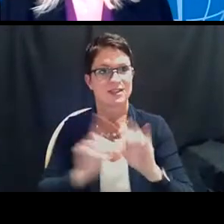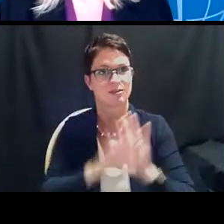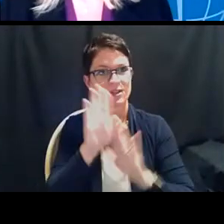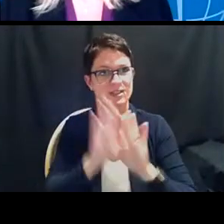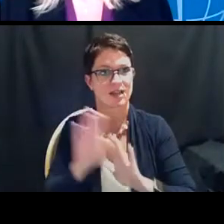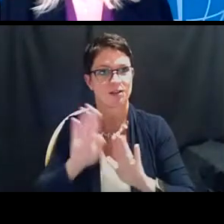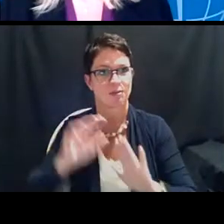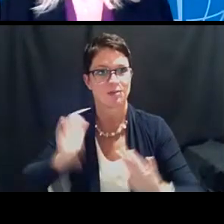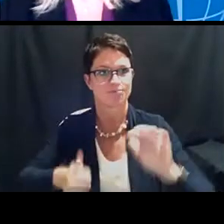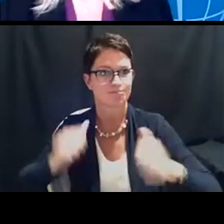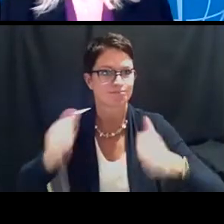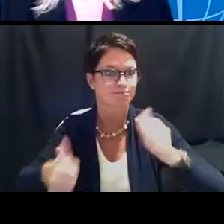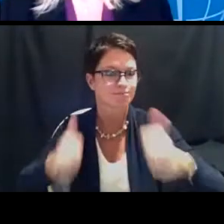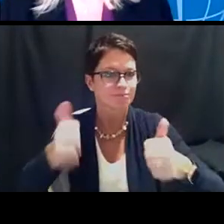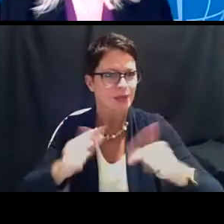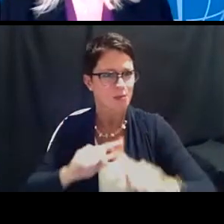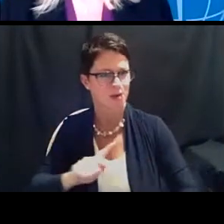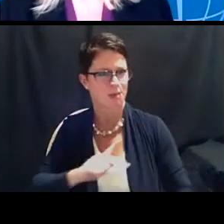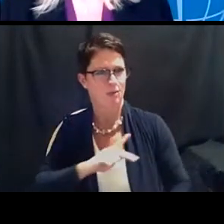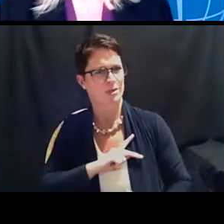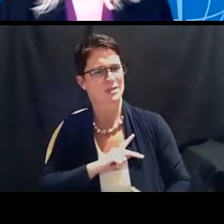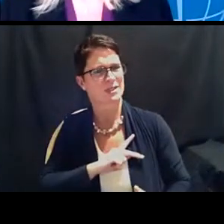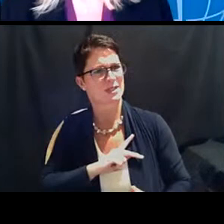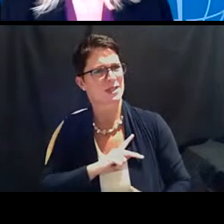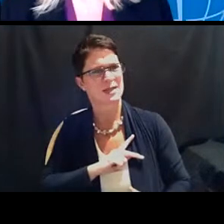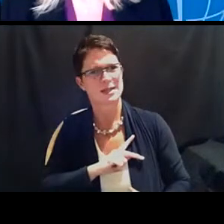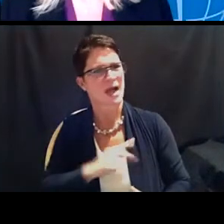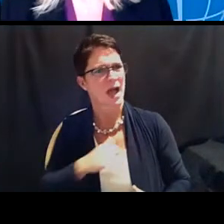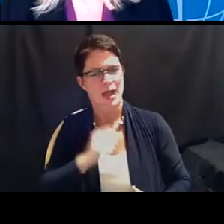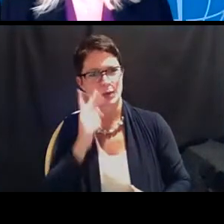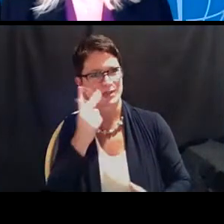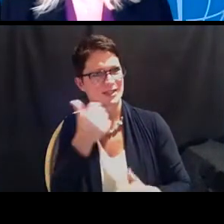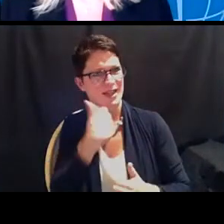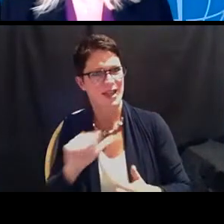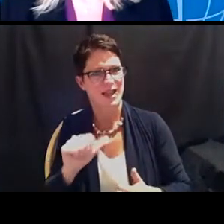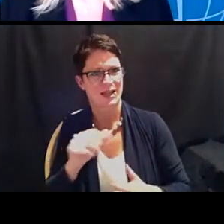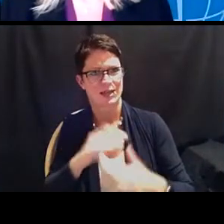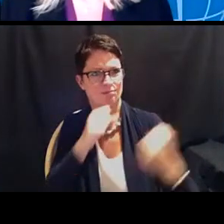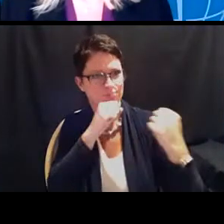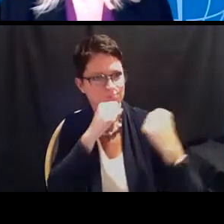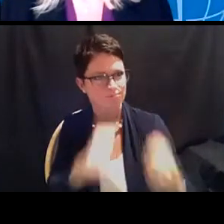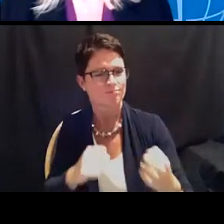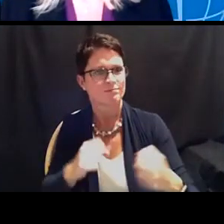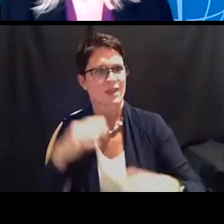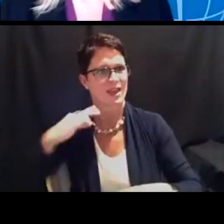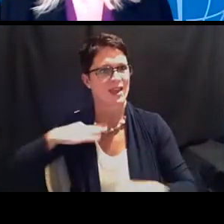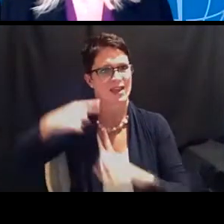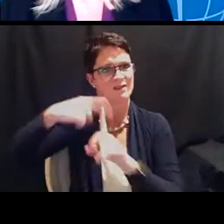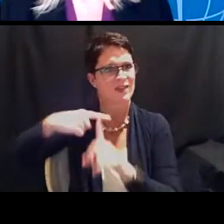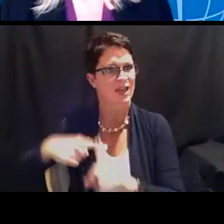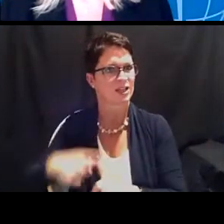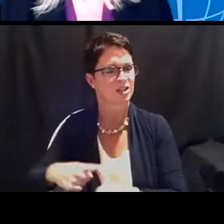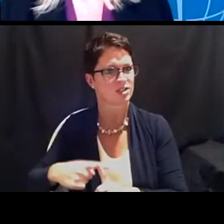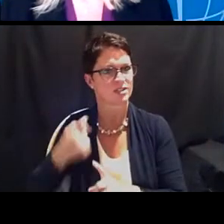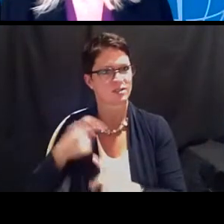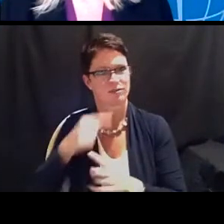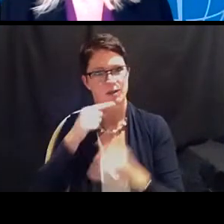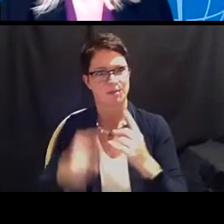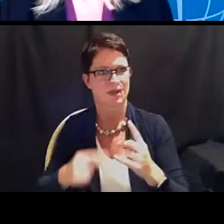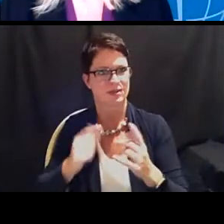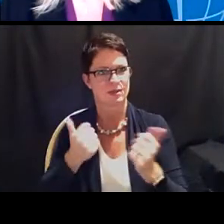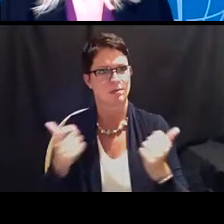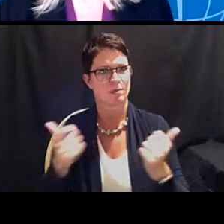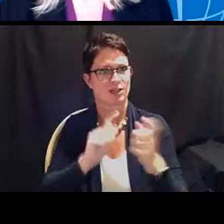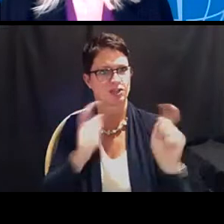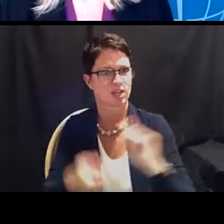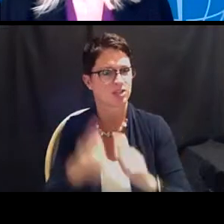this community, and yet personally, I've not actually seen any substantial advantages from these mega developments